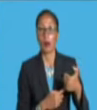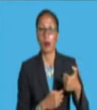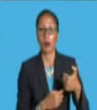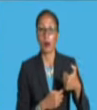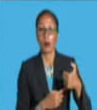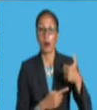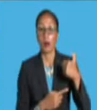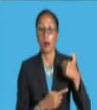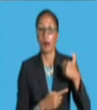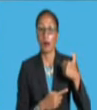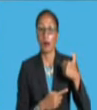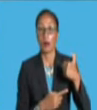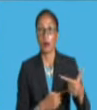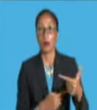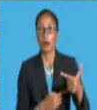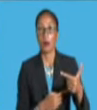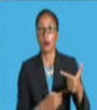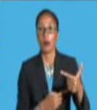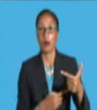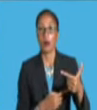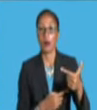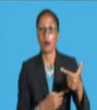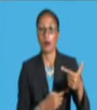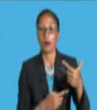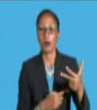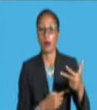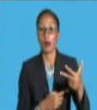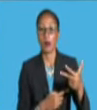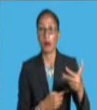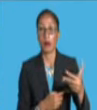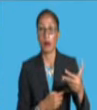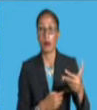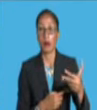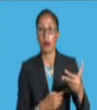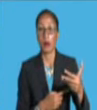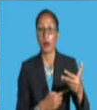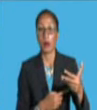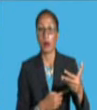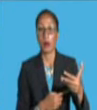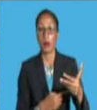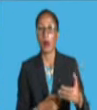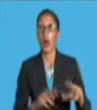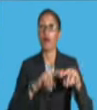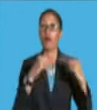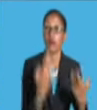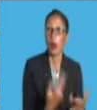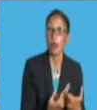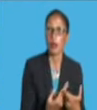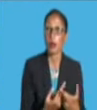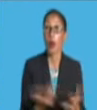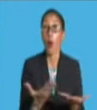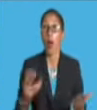of Langyo Road, Waila 3B, the Dutt families, Sagar families, the Prasad families. My relatives from